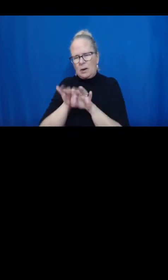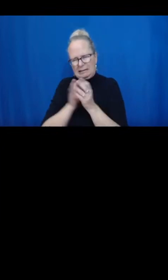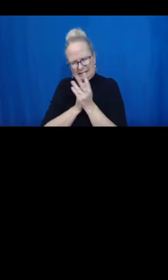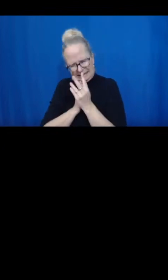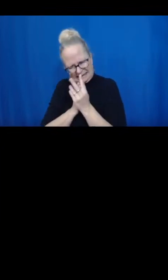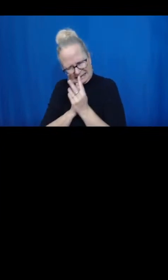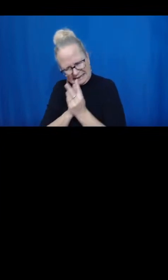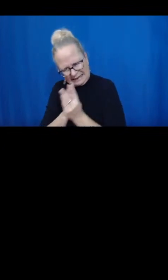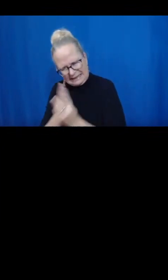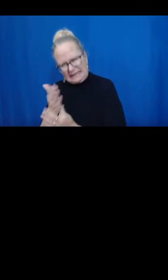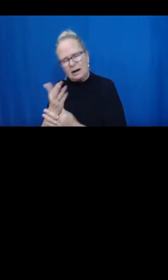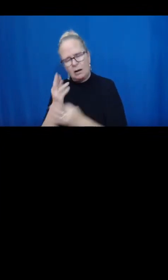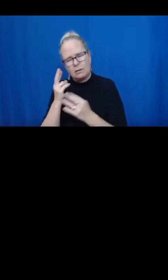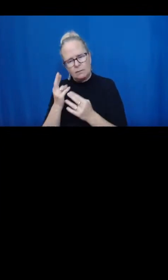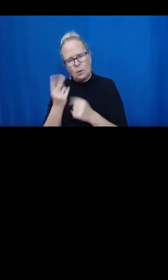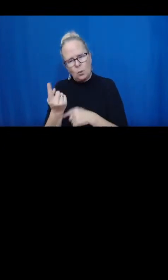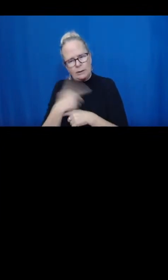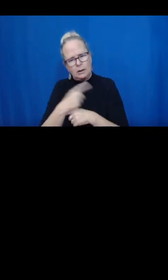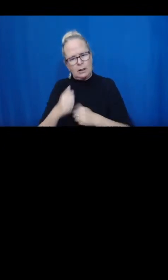and have the gift of life.